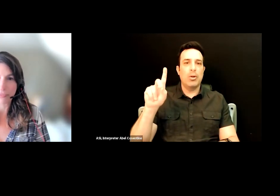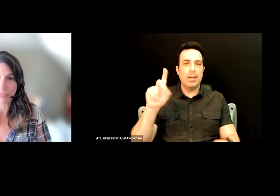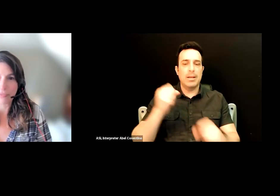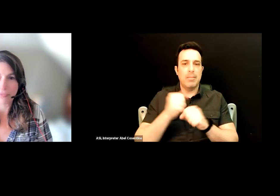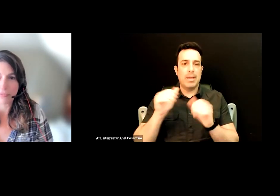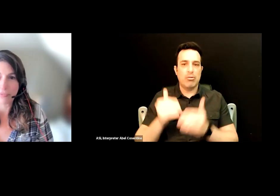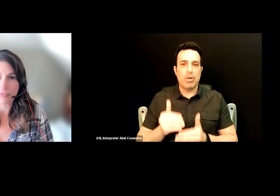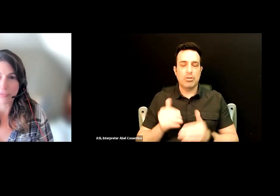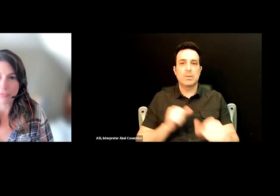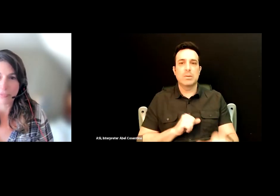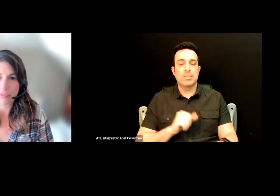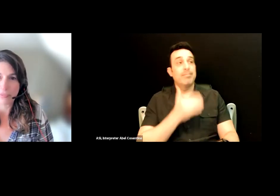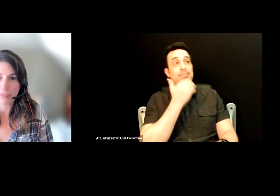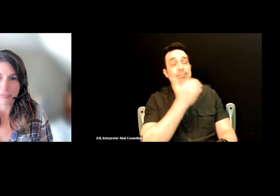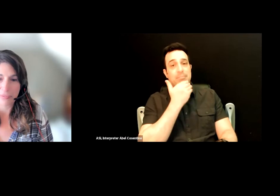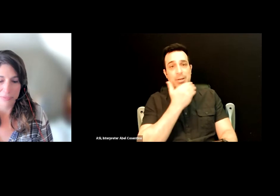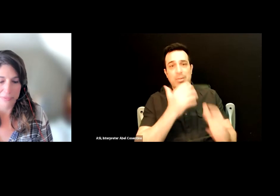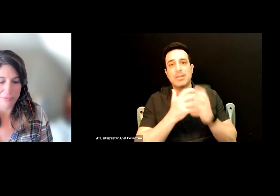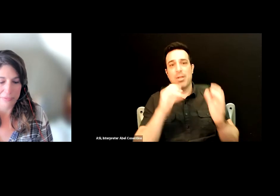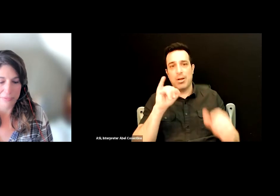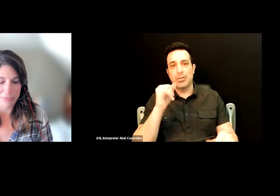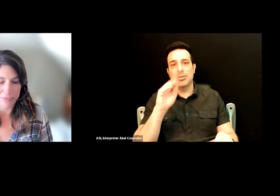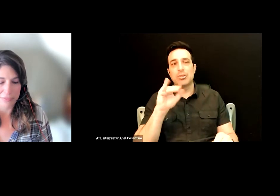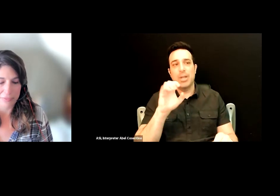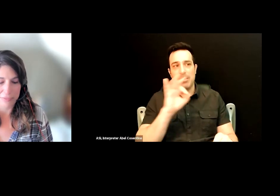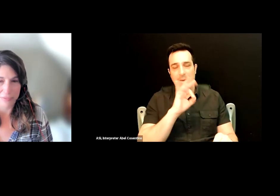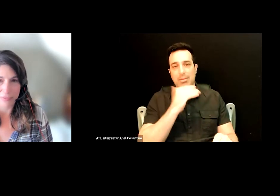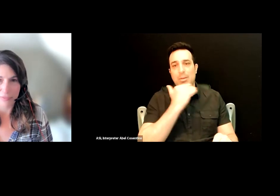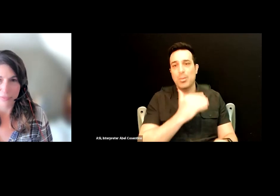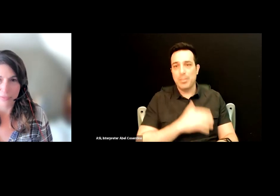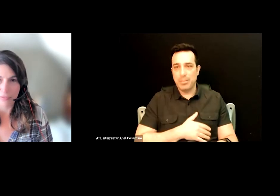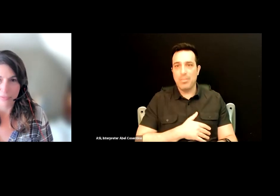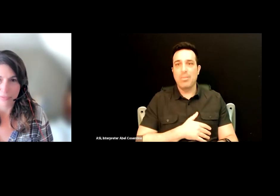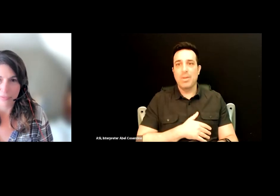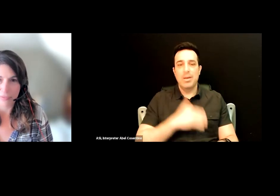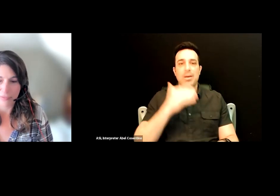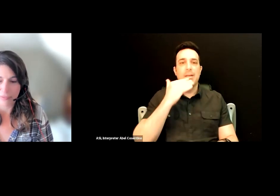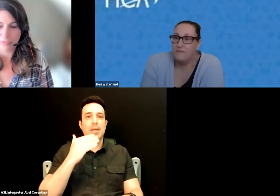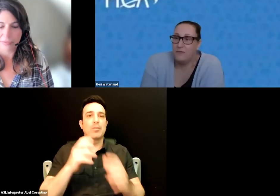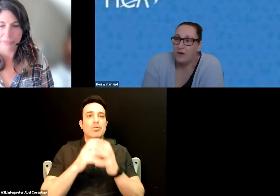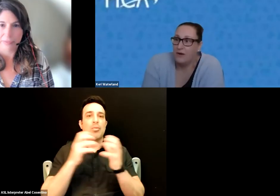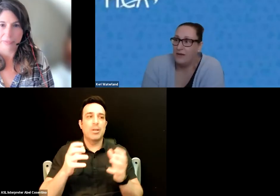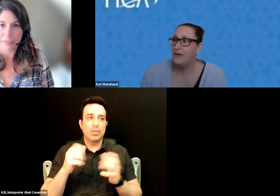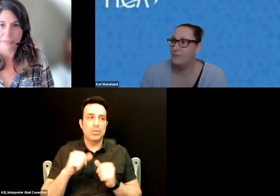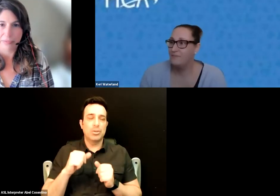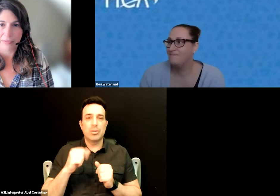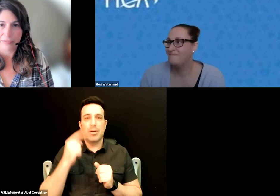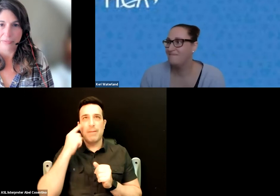Thank you. Thanks a lot, Jamie. And thank you so much